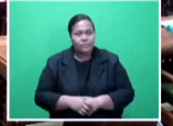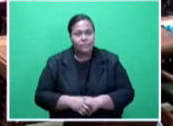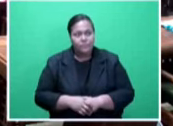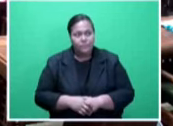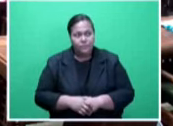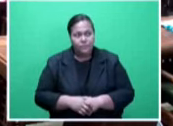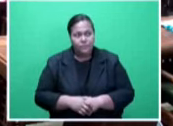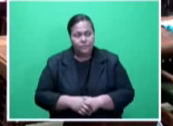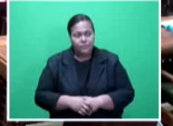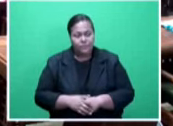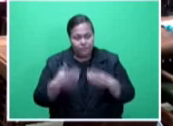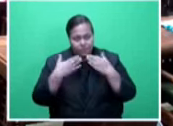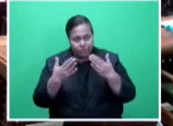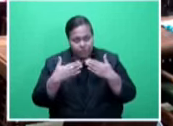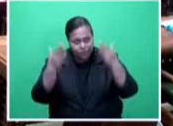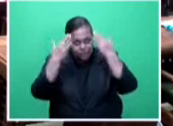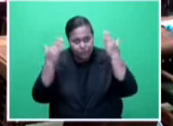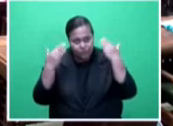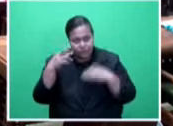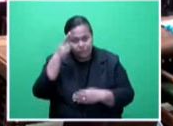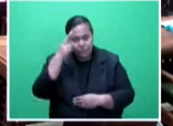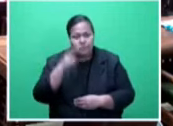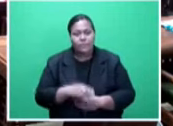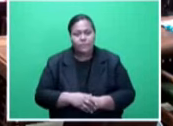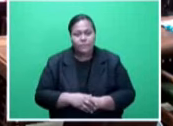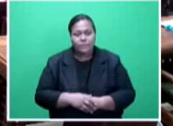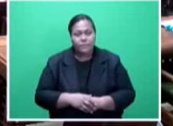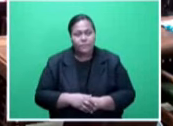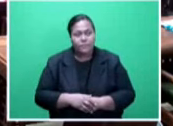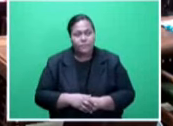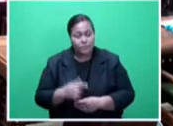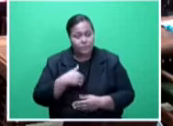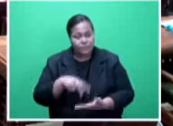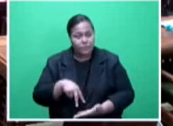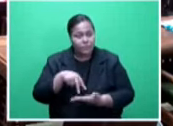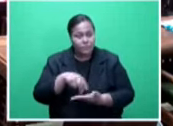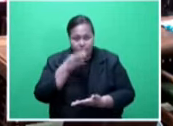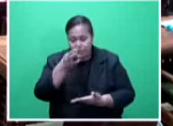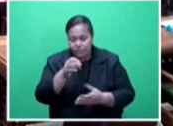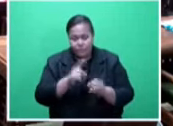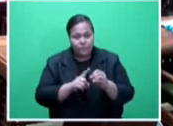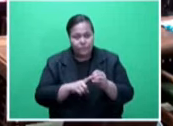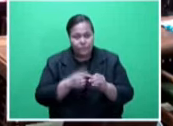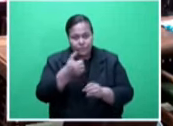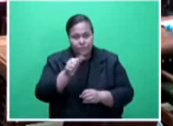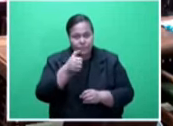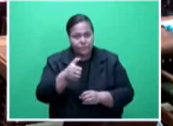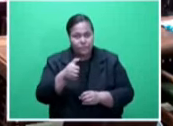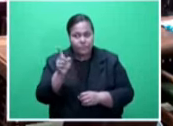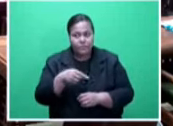Thank you, Honorable Speaker, sir. Honorable Speaker, sir, I rise to ask question number